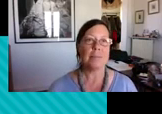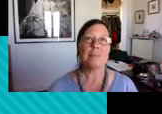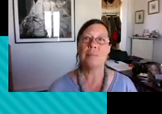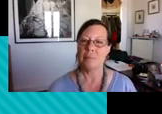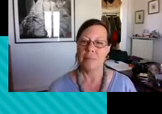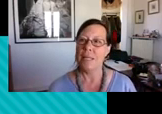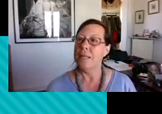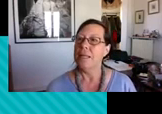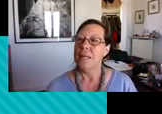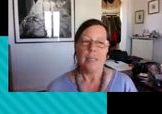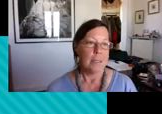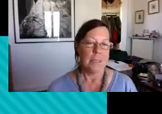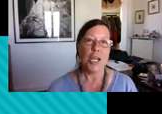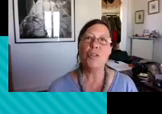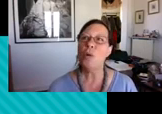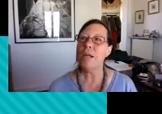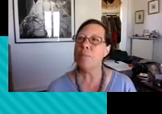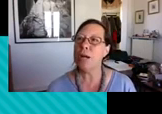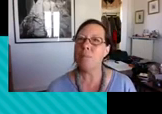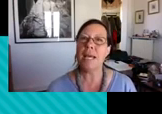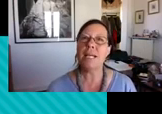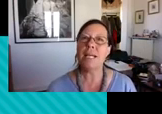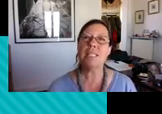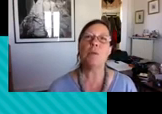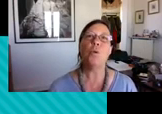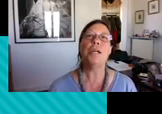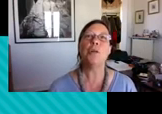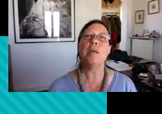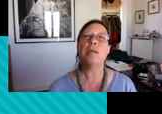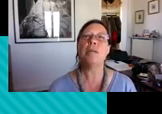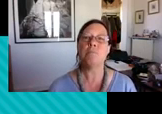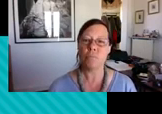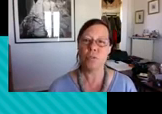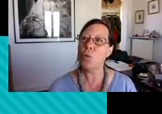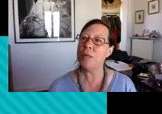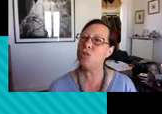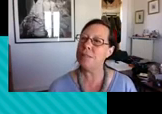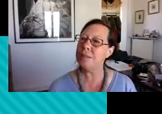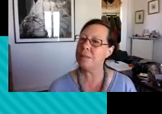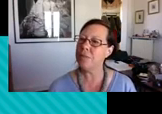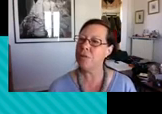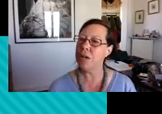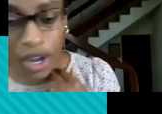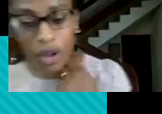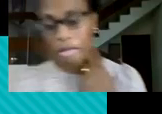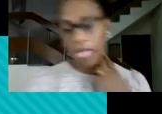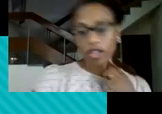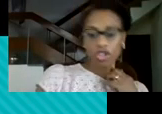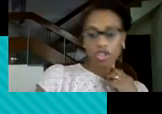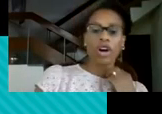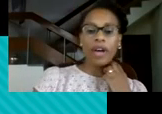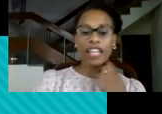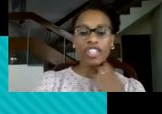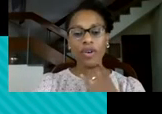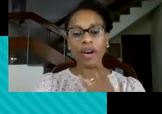infodemic. Naomi, do you want to perhaps ask me one or maybe two questions? If you sure. Gone?